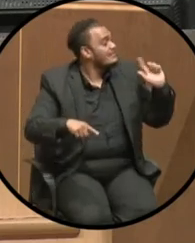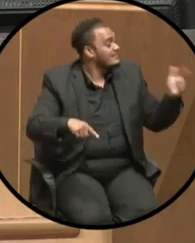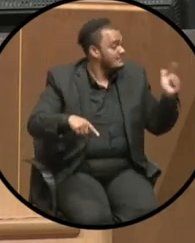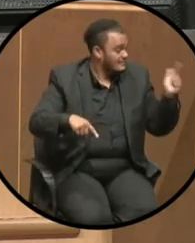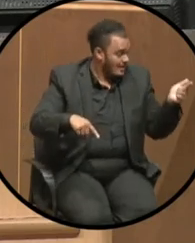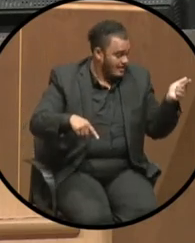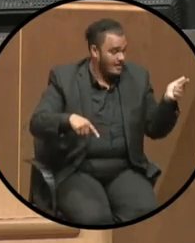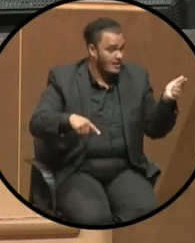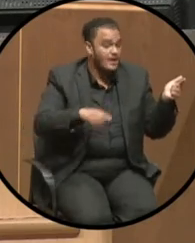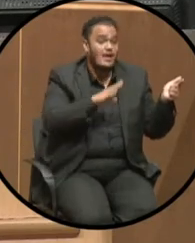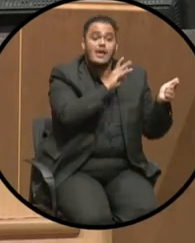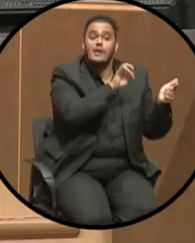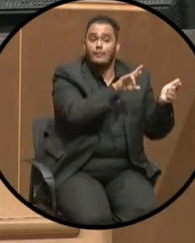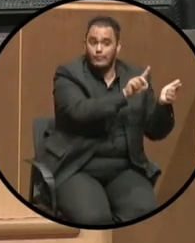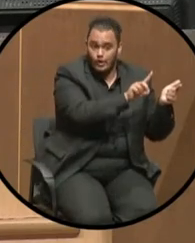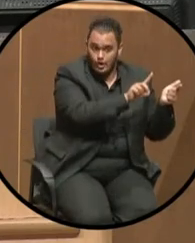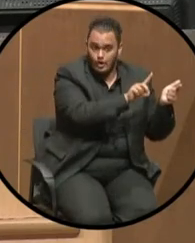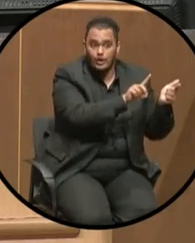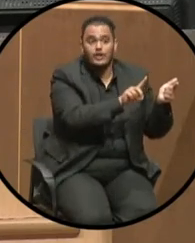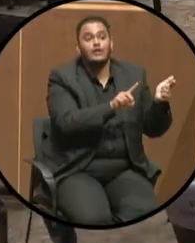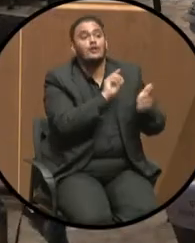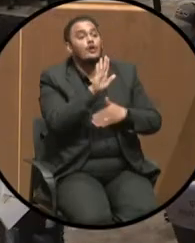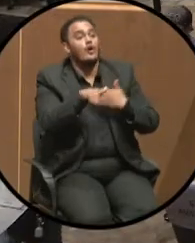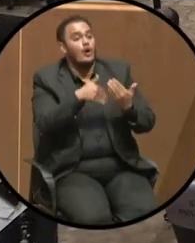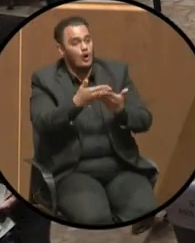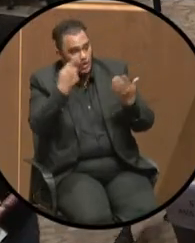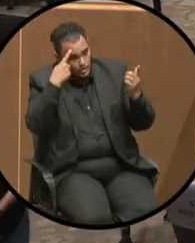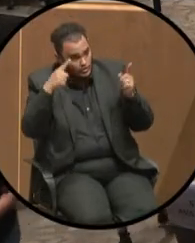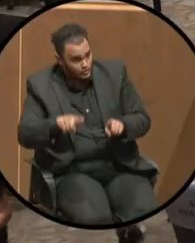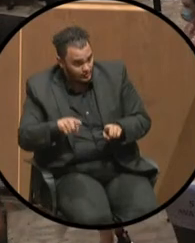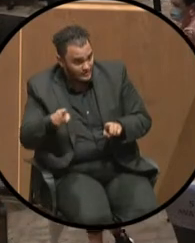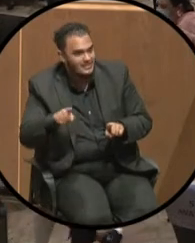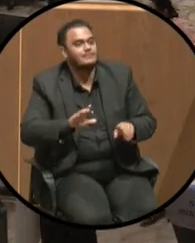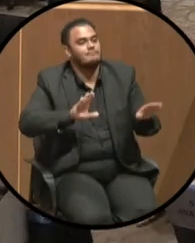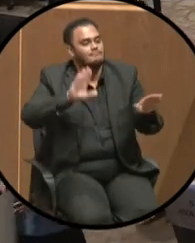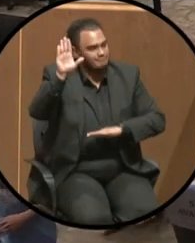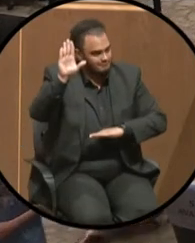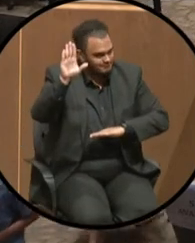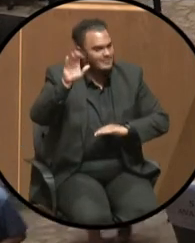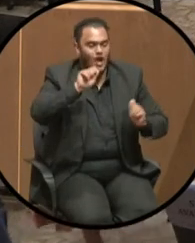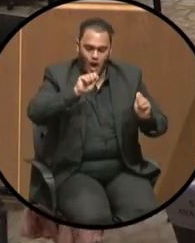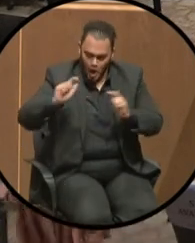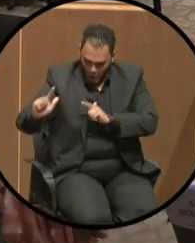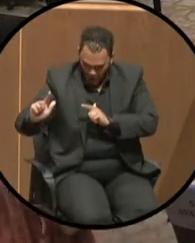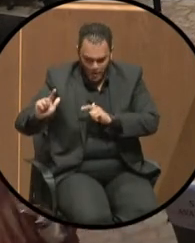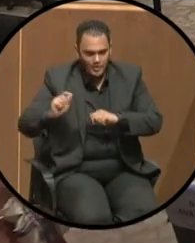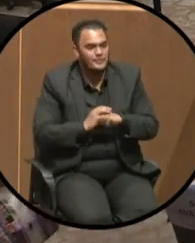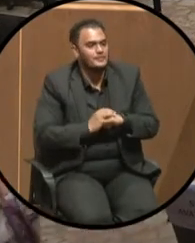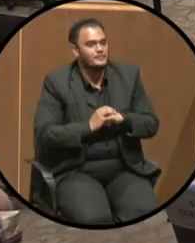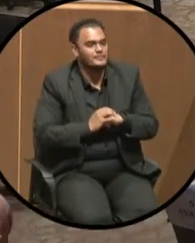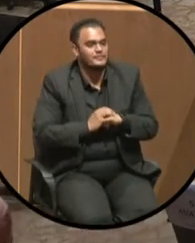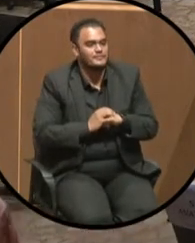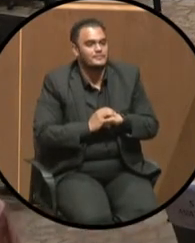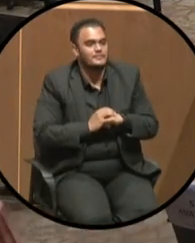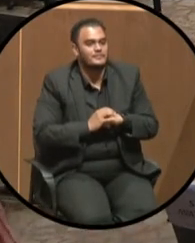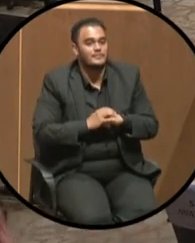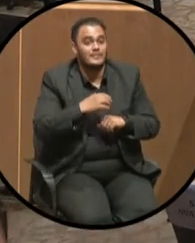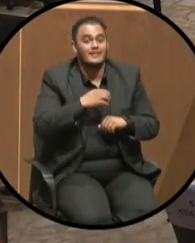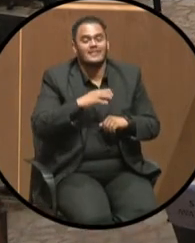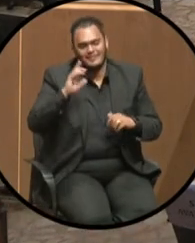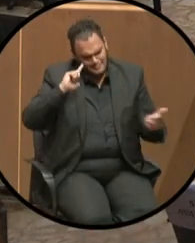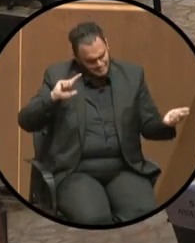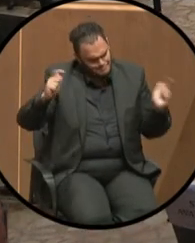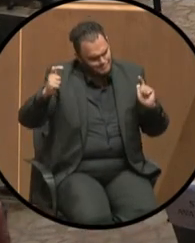by Member Byrd. Thank you. All in favor, please say aye. Aye. Aye. Member Cobert? A